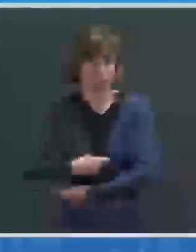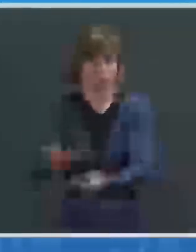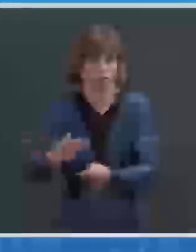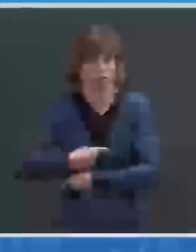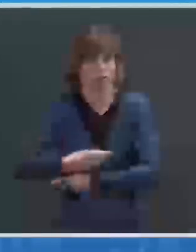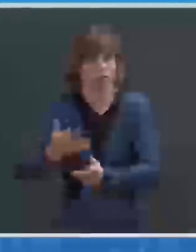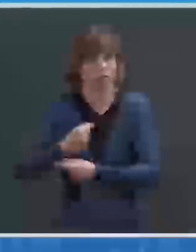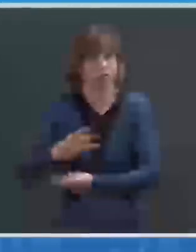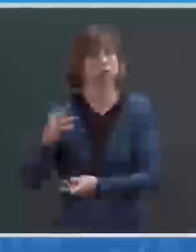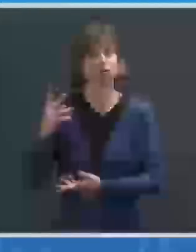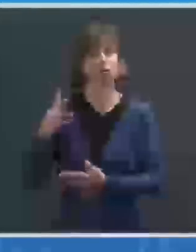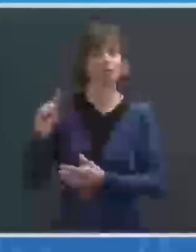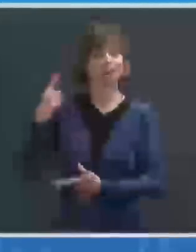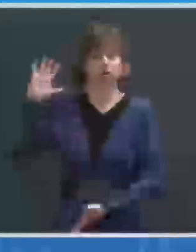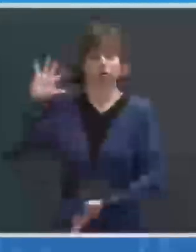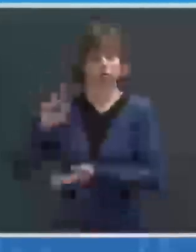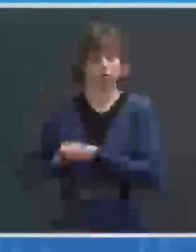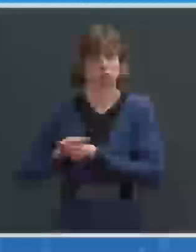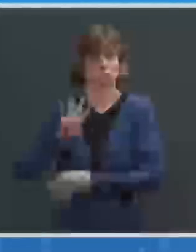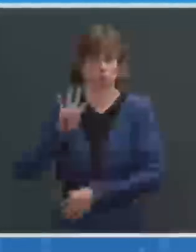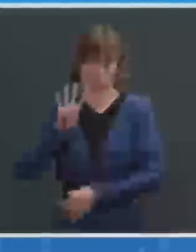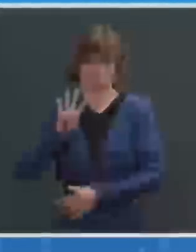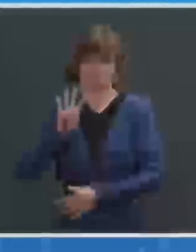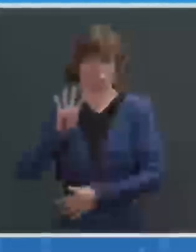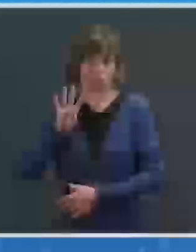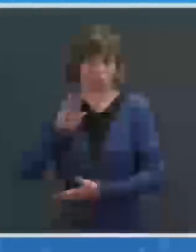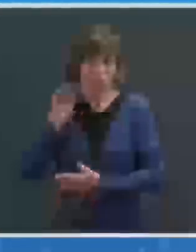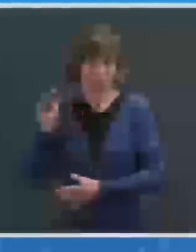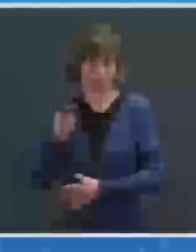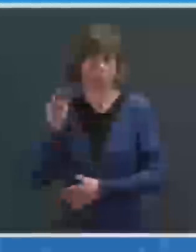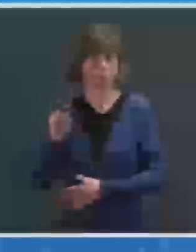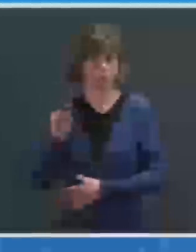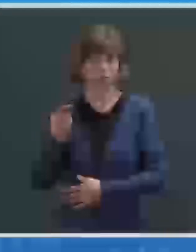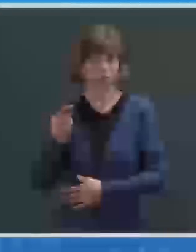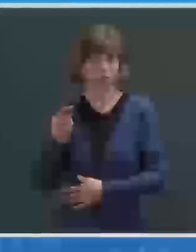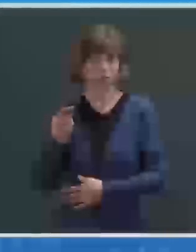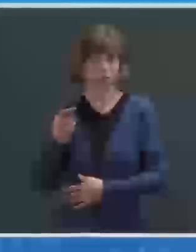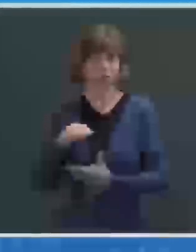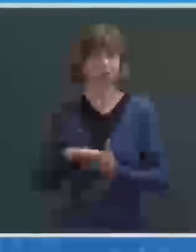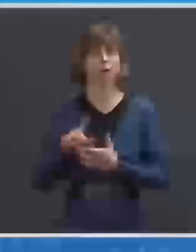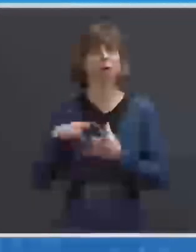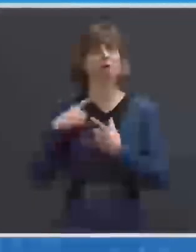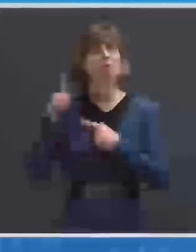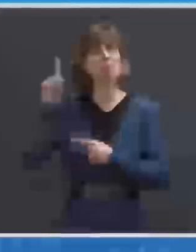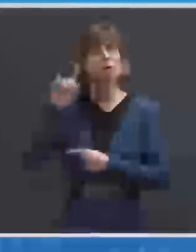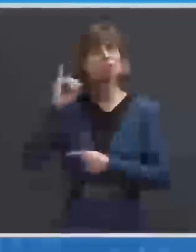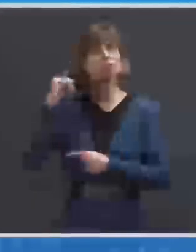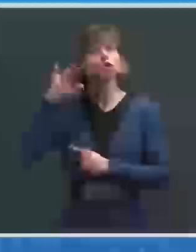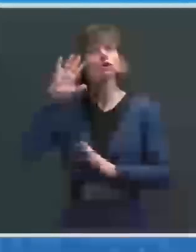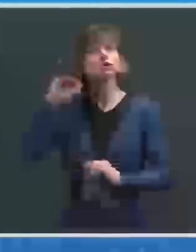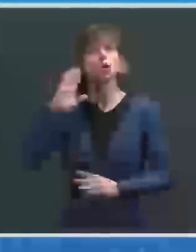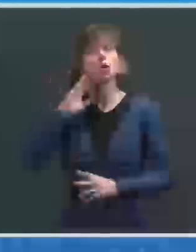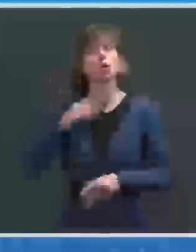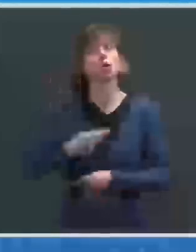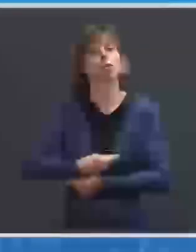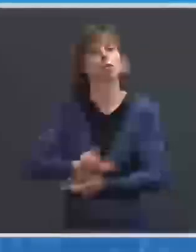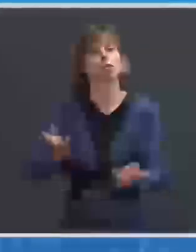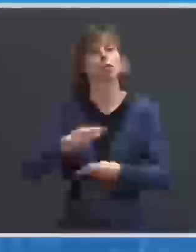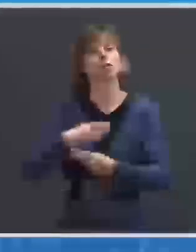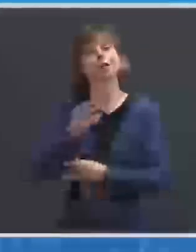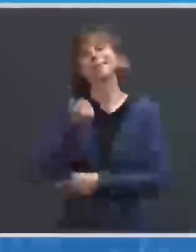4 million doses. The company then expects to deliver approximately 16 million additional